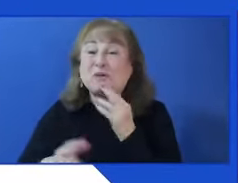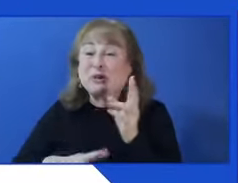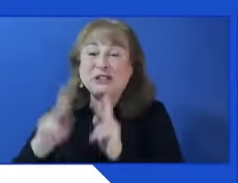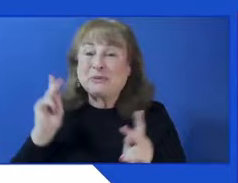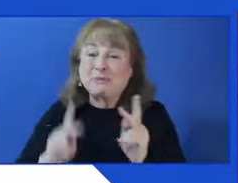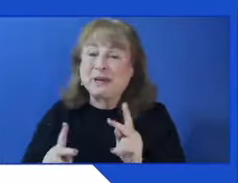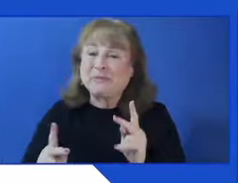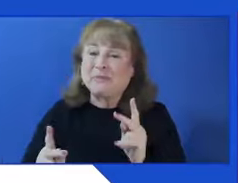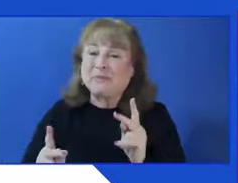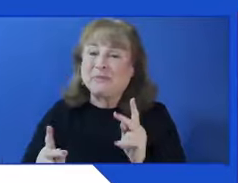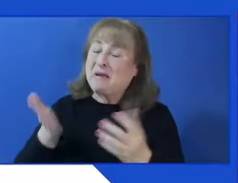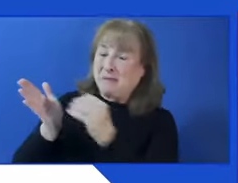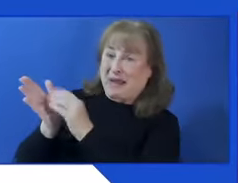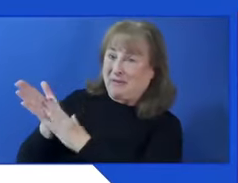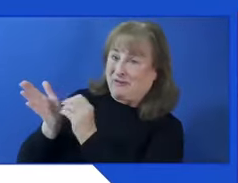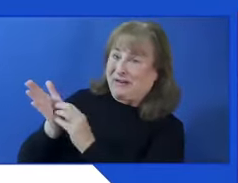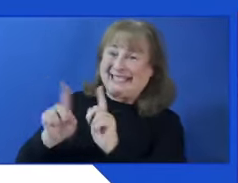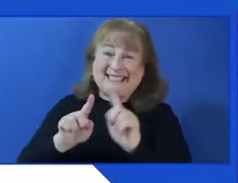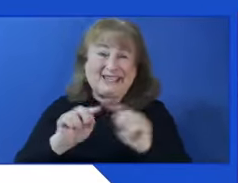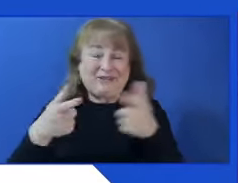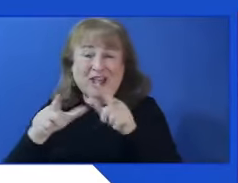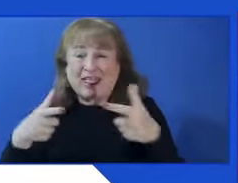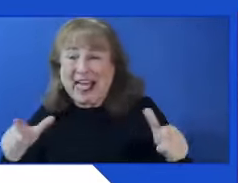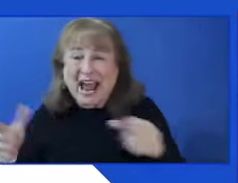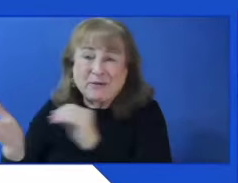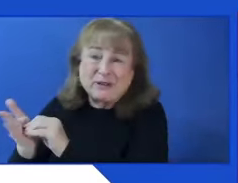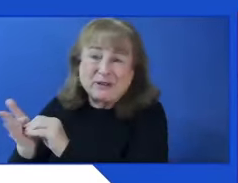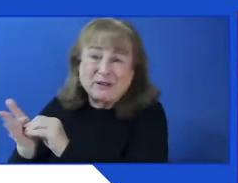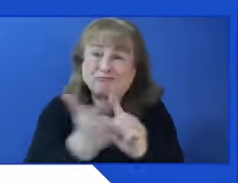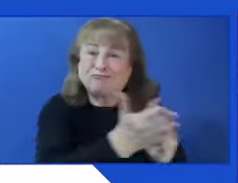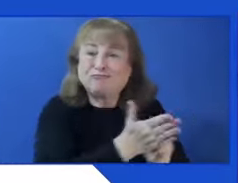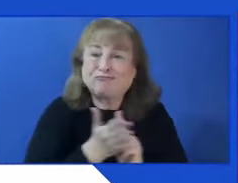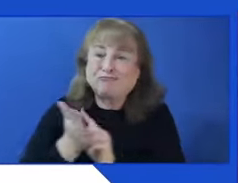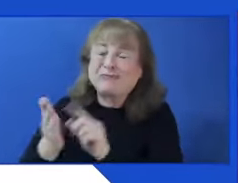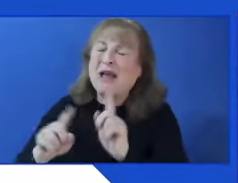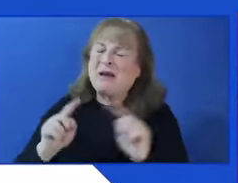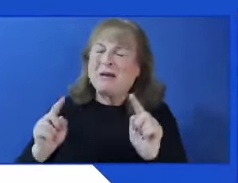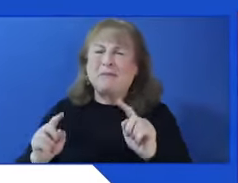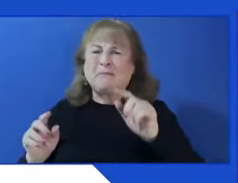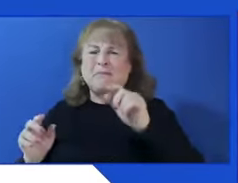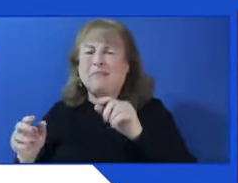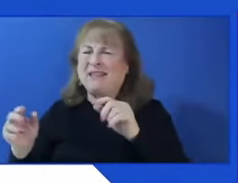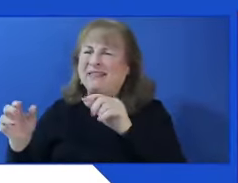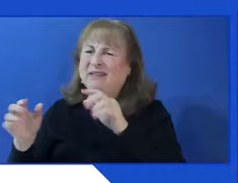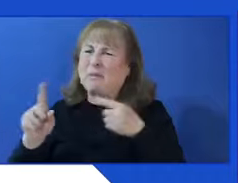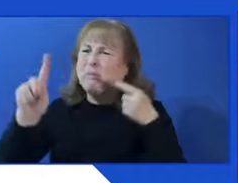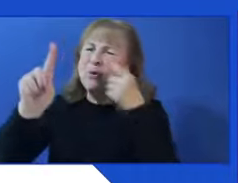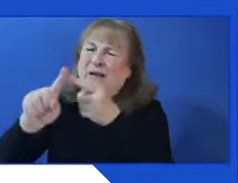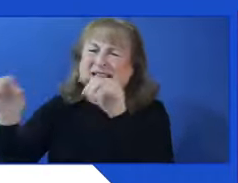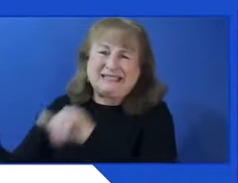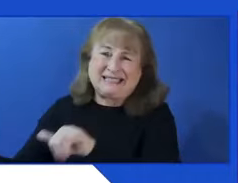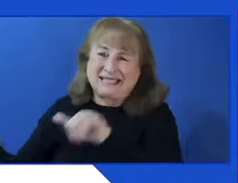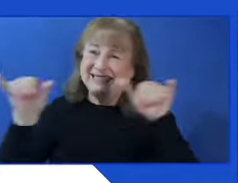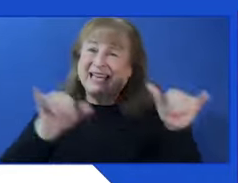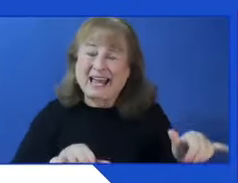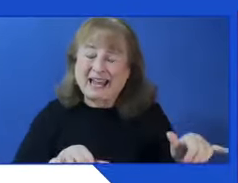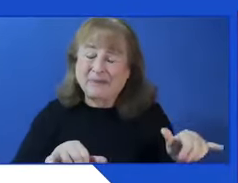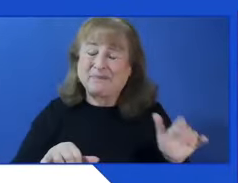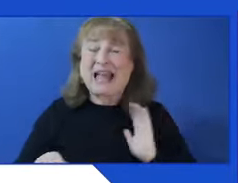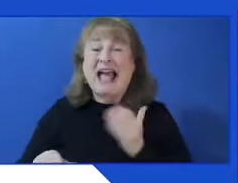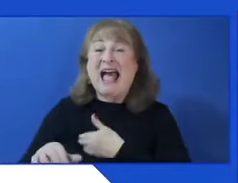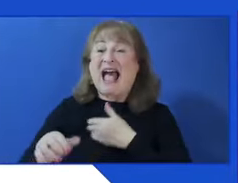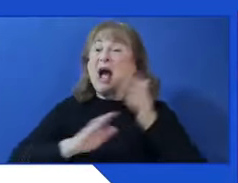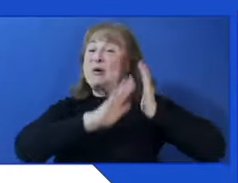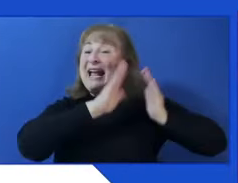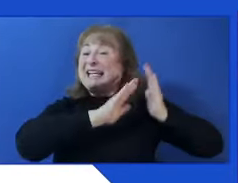be written in different languages, but their arcs are one and the same. Our